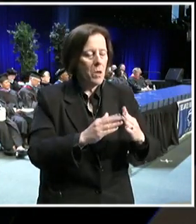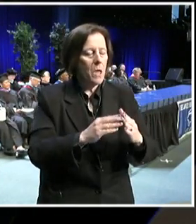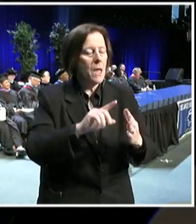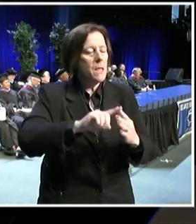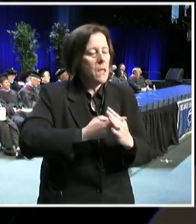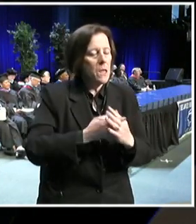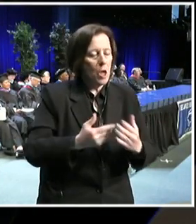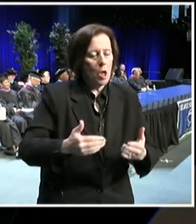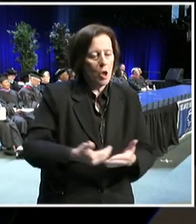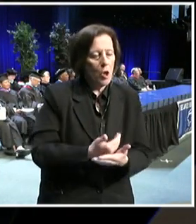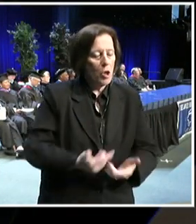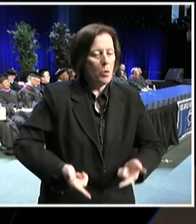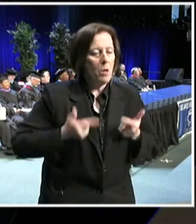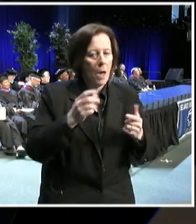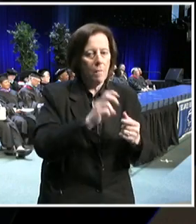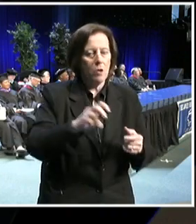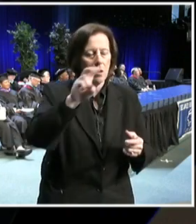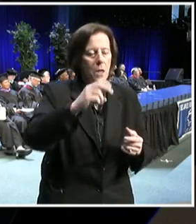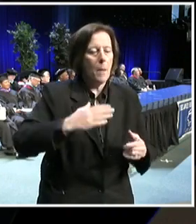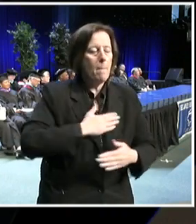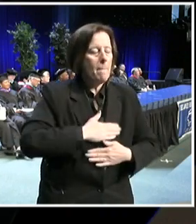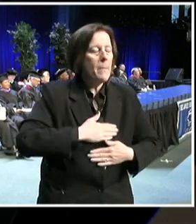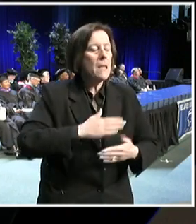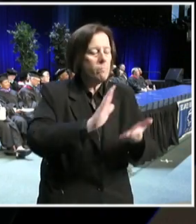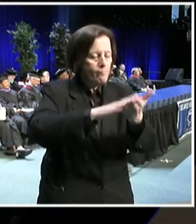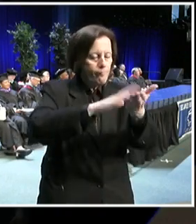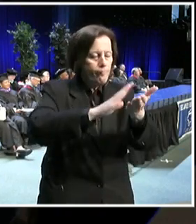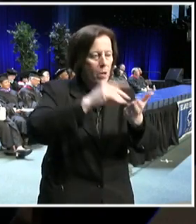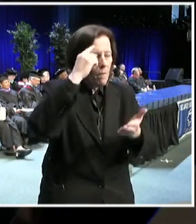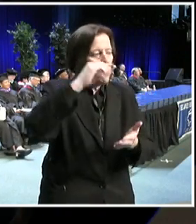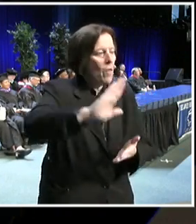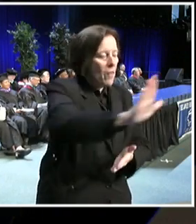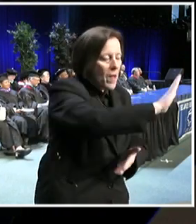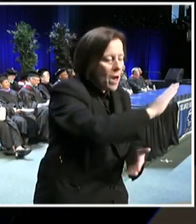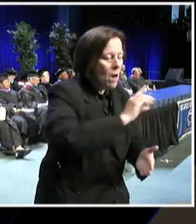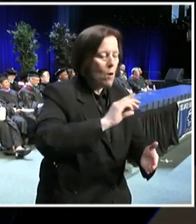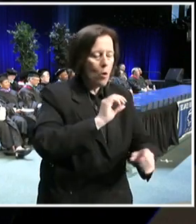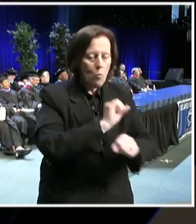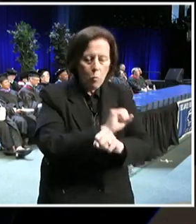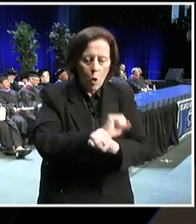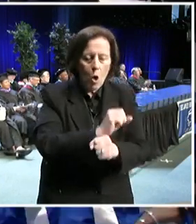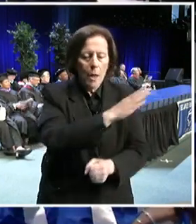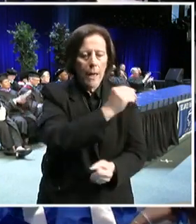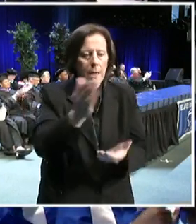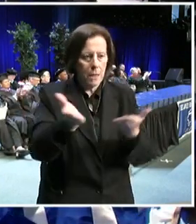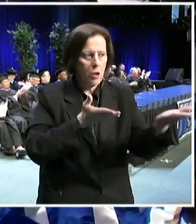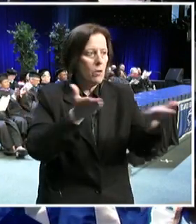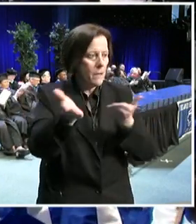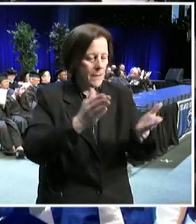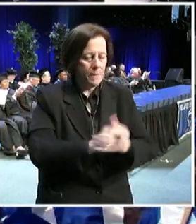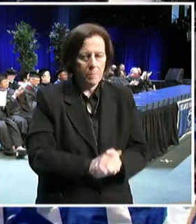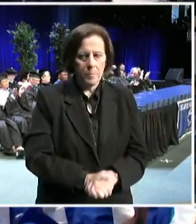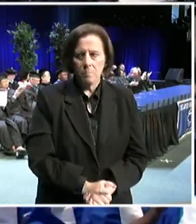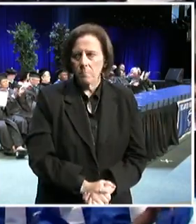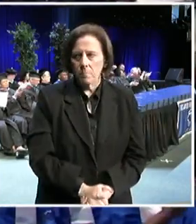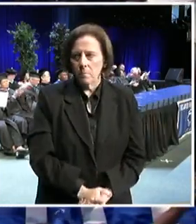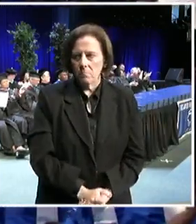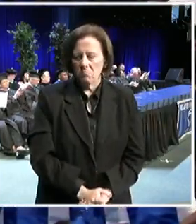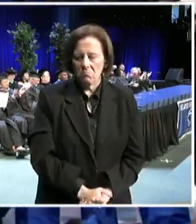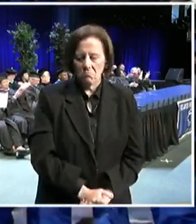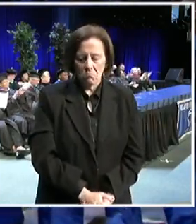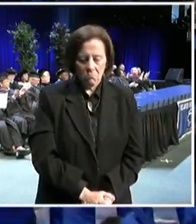life's journey. Please help me recognize them for their dedication and their service.